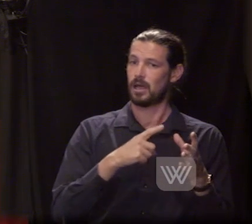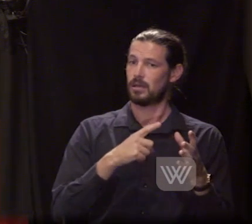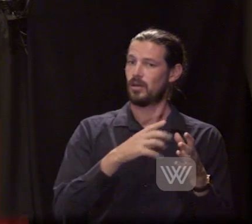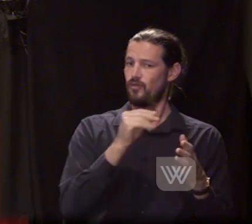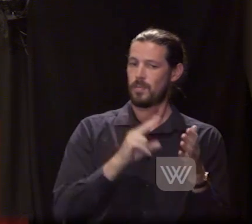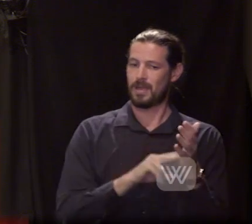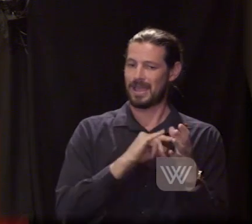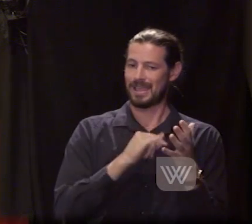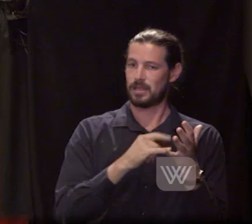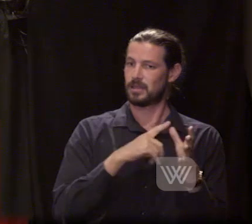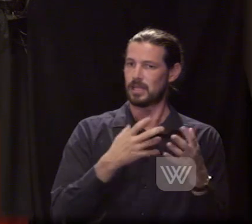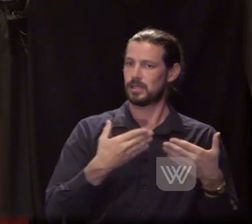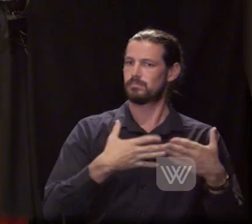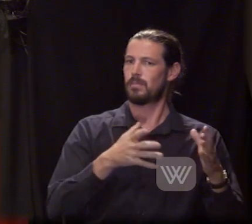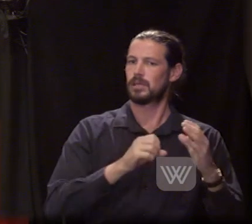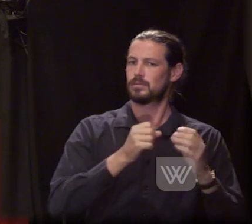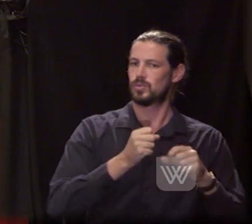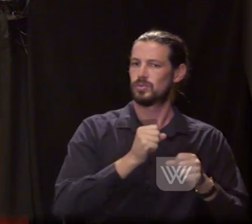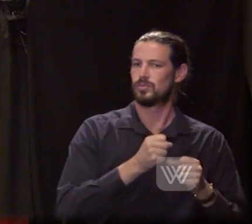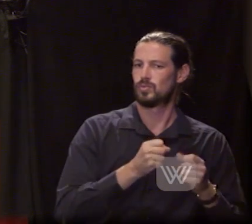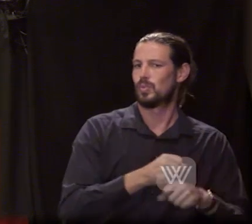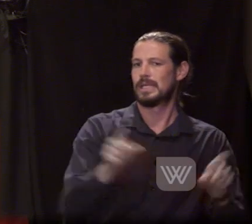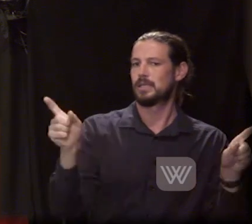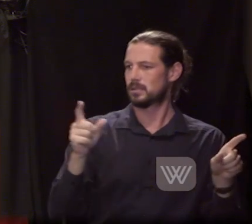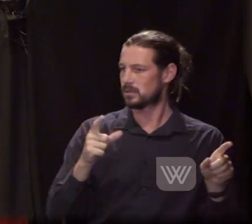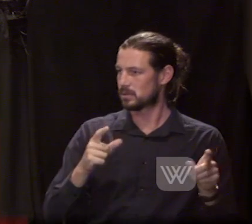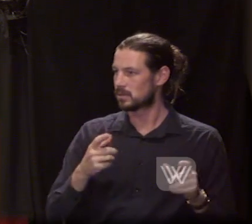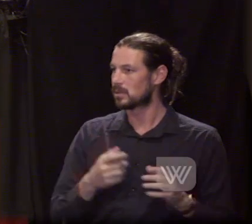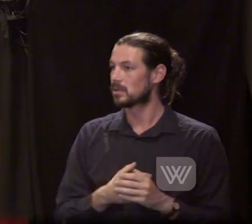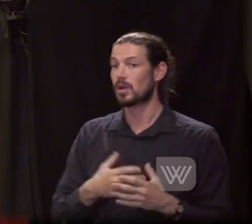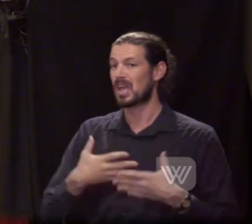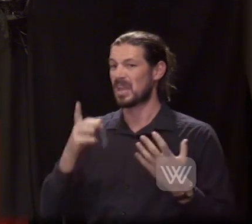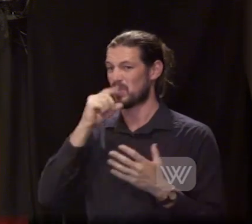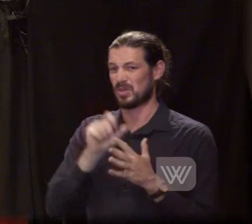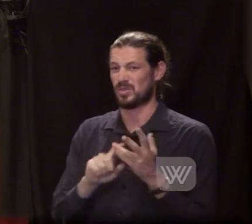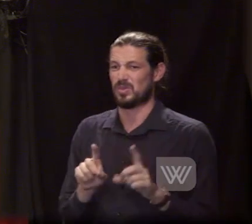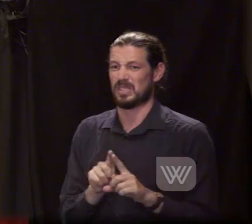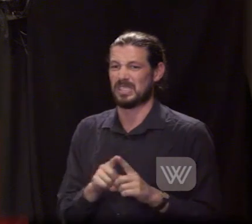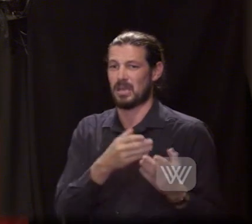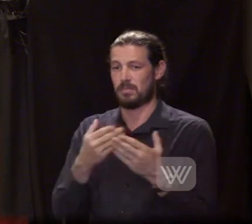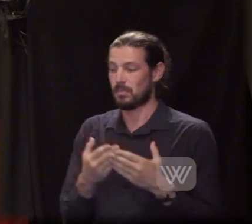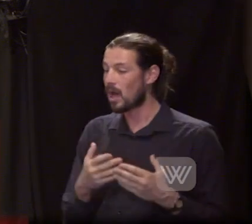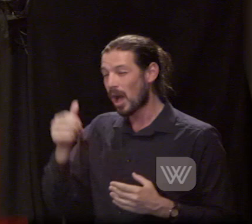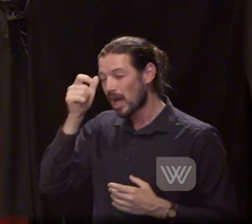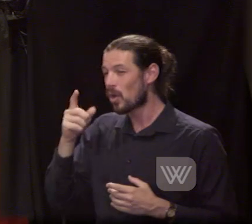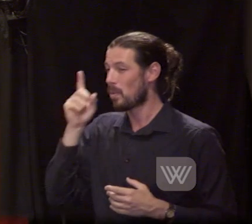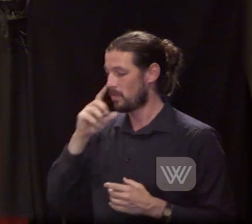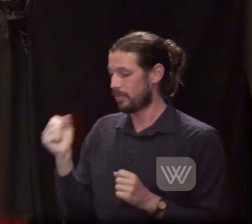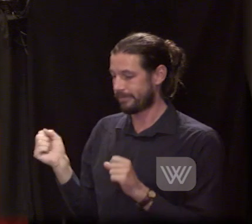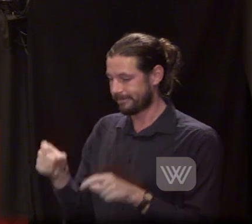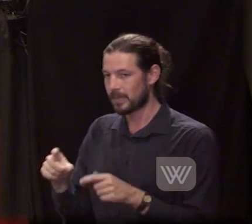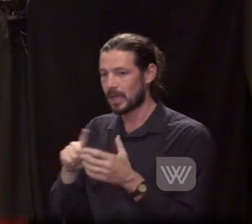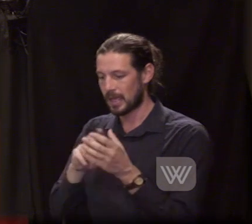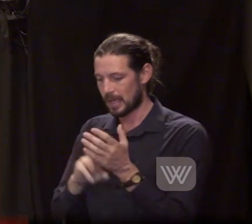do that study if they want to. They do have different people going to Antarctica for varying lengths of time. And I know Concordia is going to